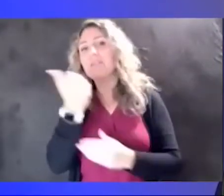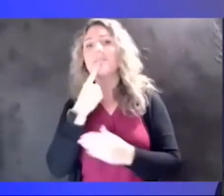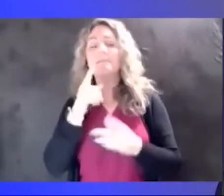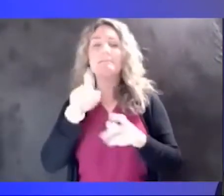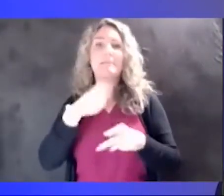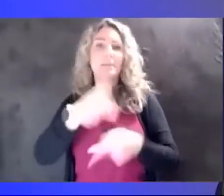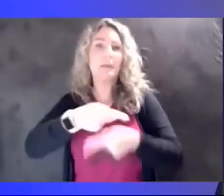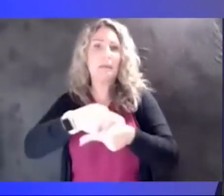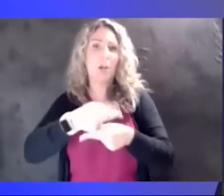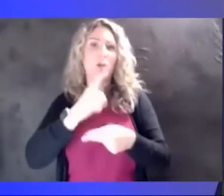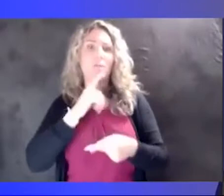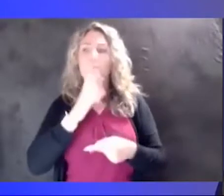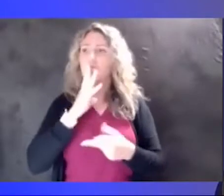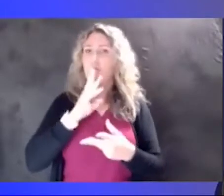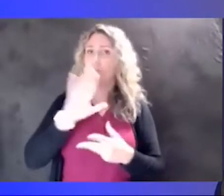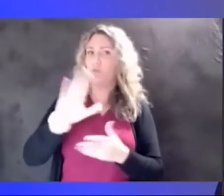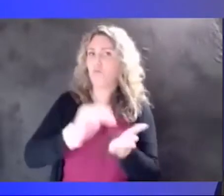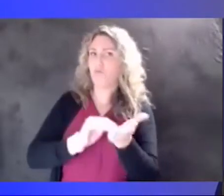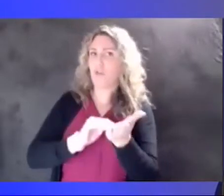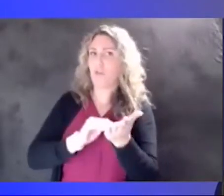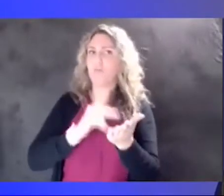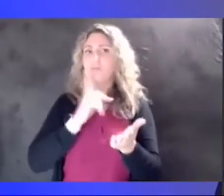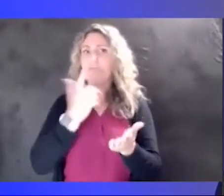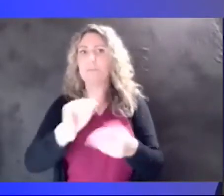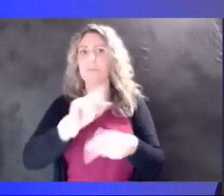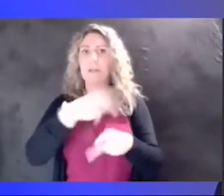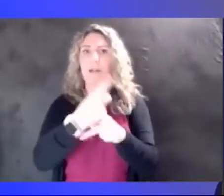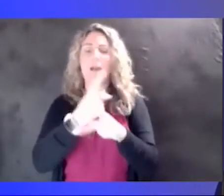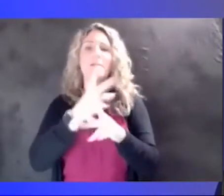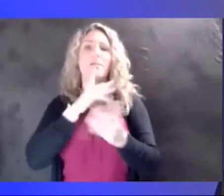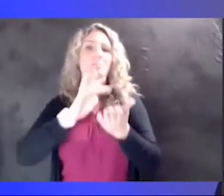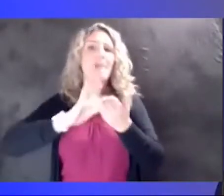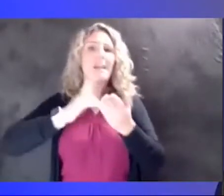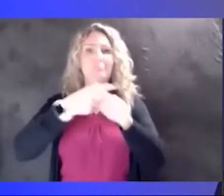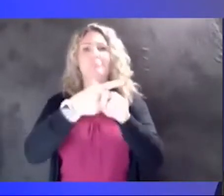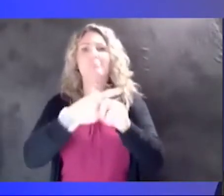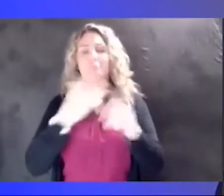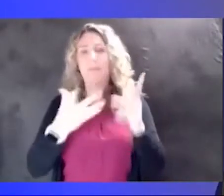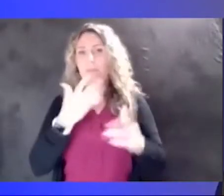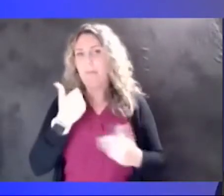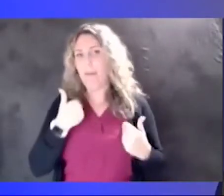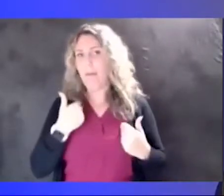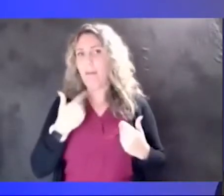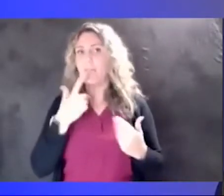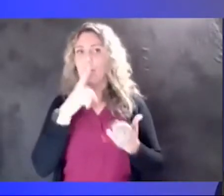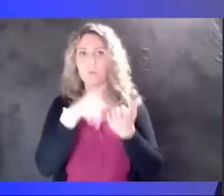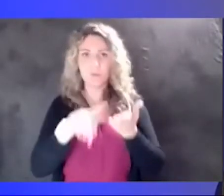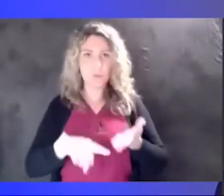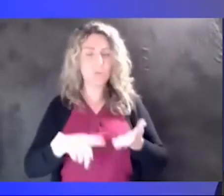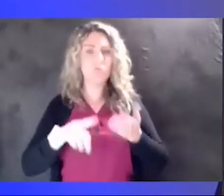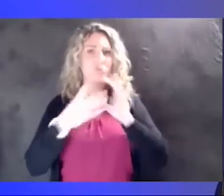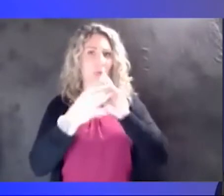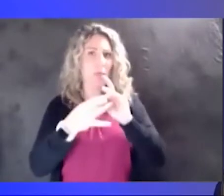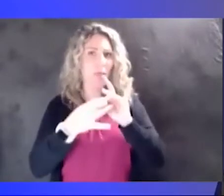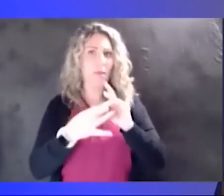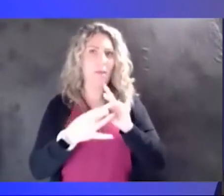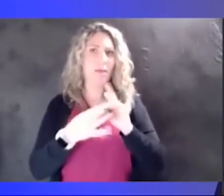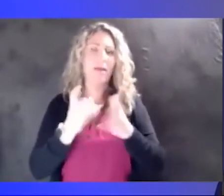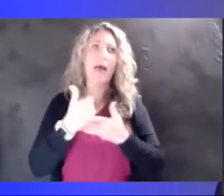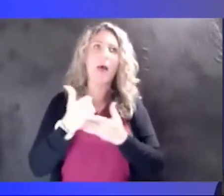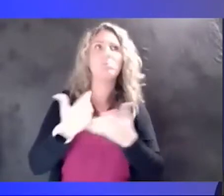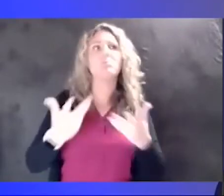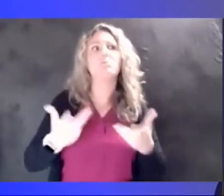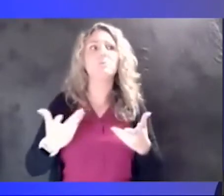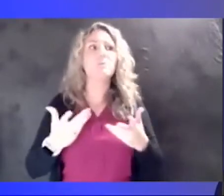them. Talk with your doctor on any kind of medication contradictions they might have. There is research on some that help sort of, dilate those